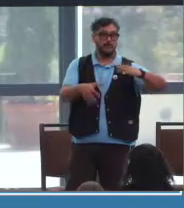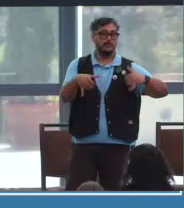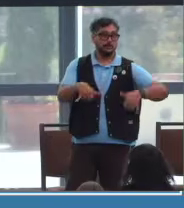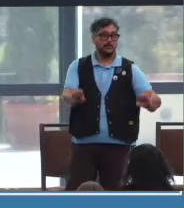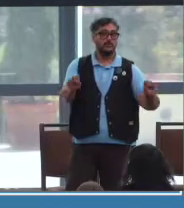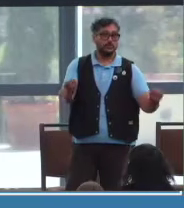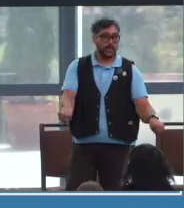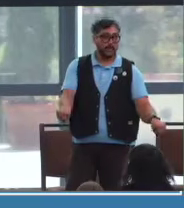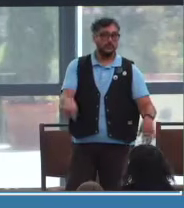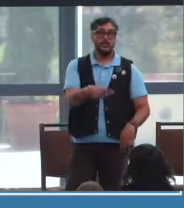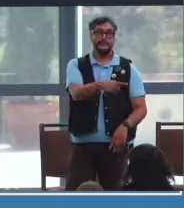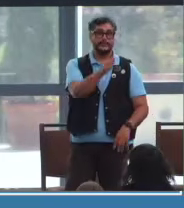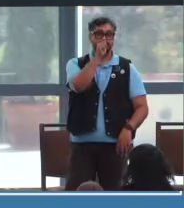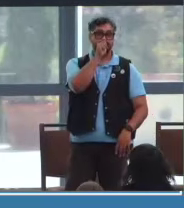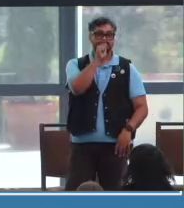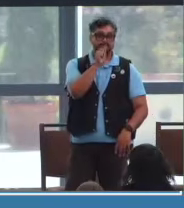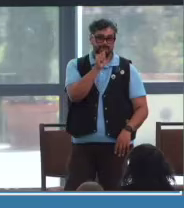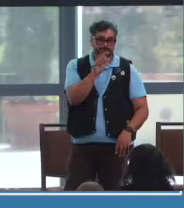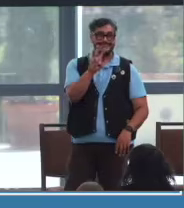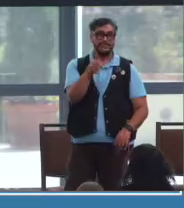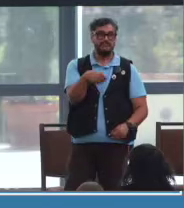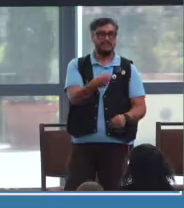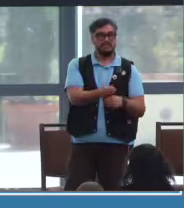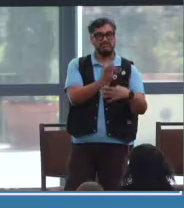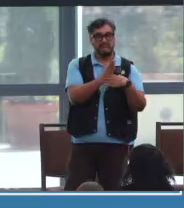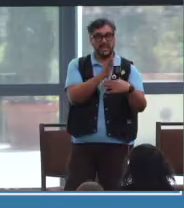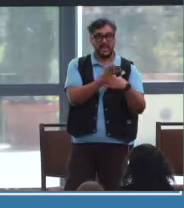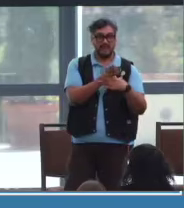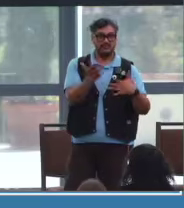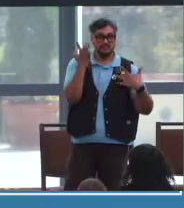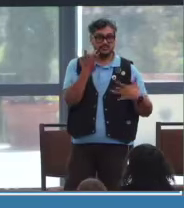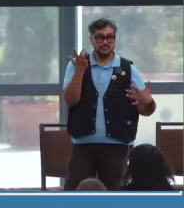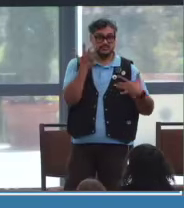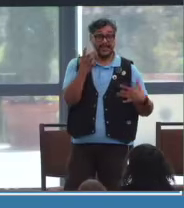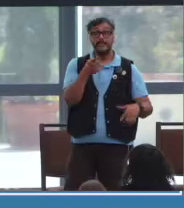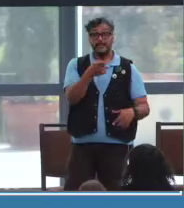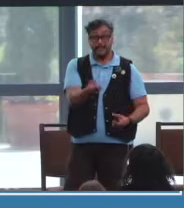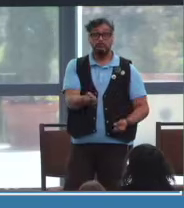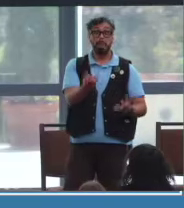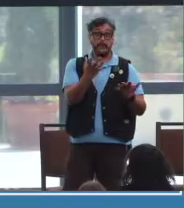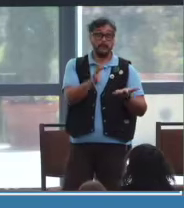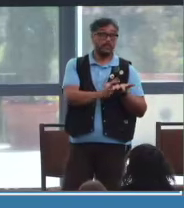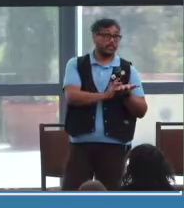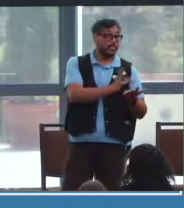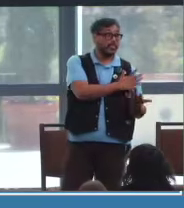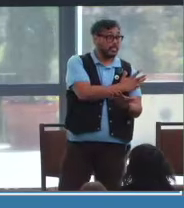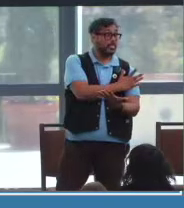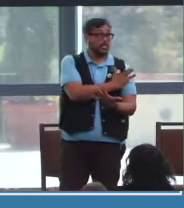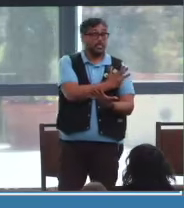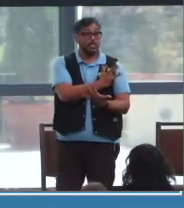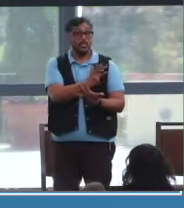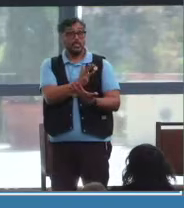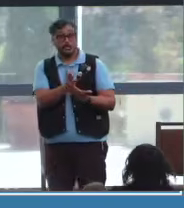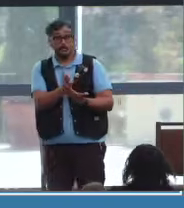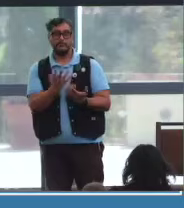for many years, 7 on average. They had been through multiple prior therapies, but had not responded or stopped responding. A